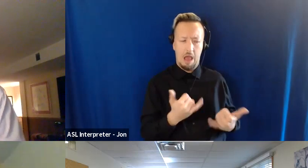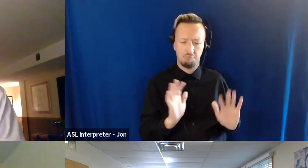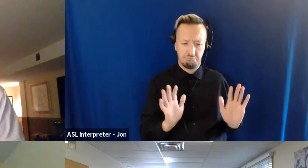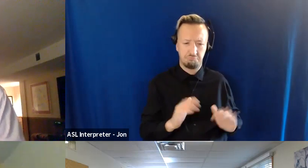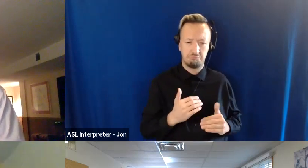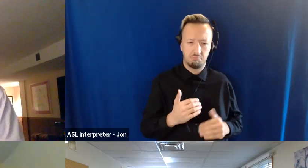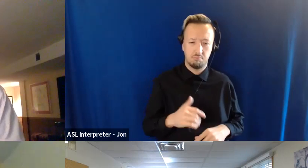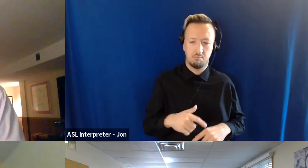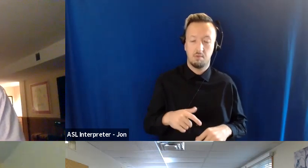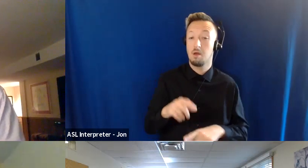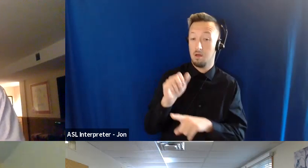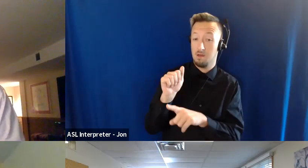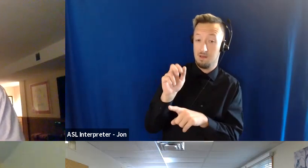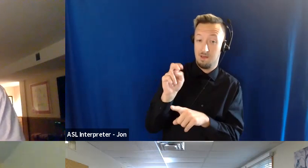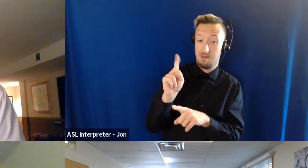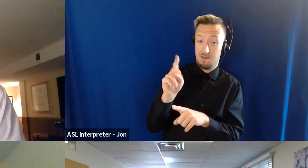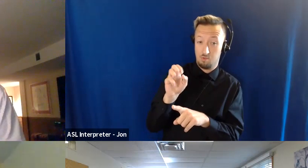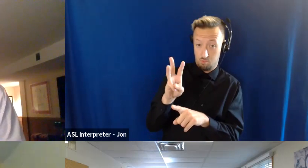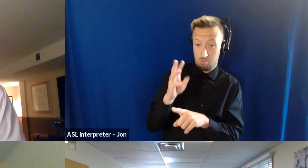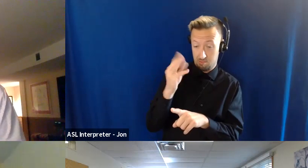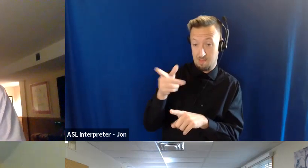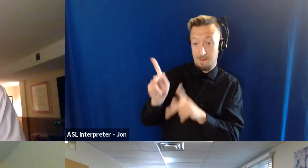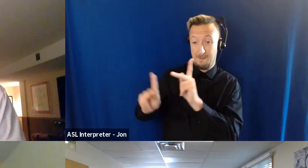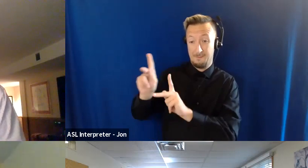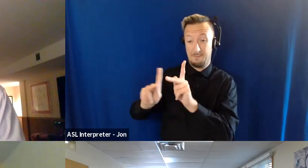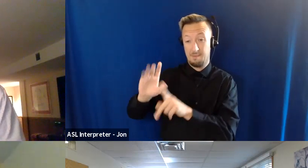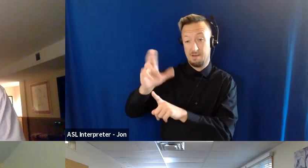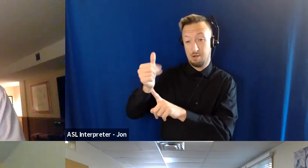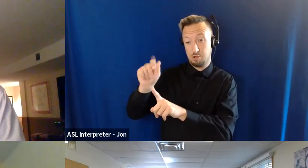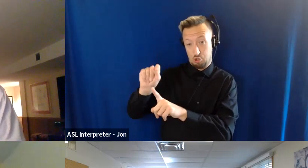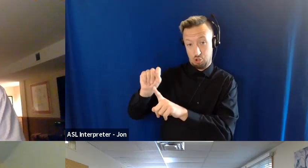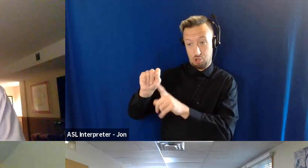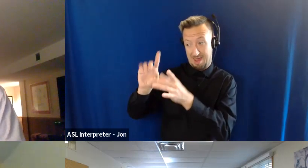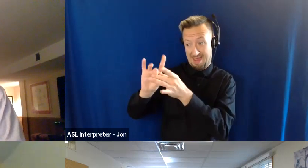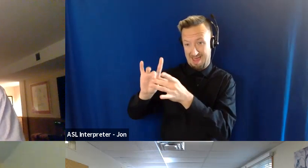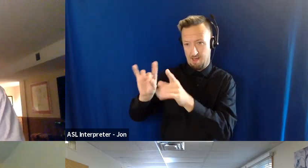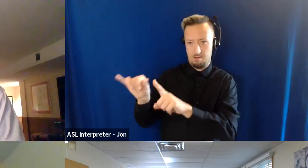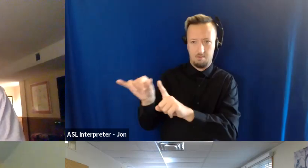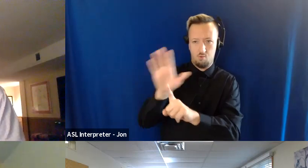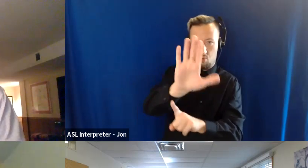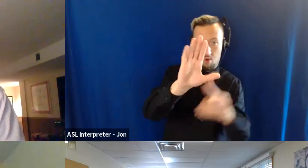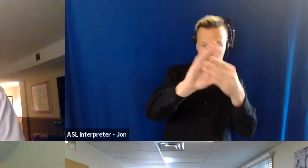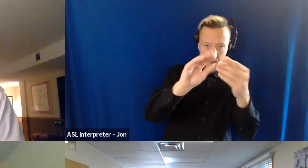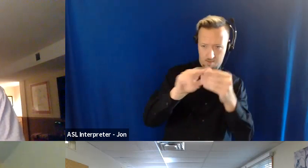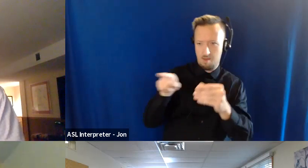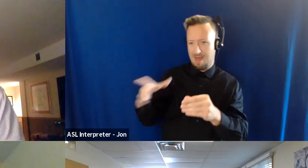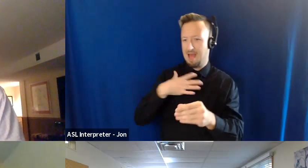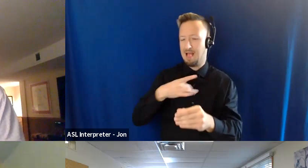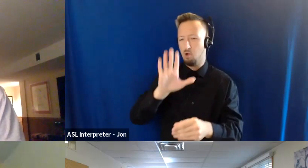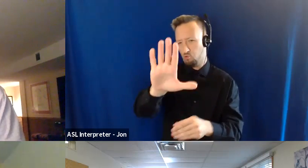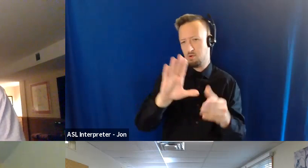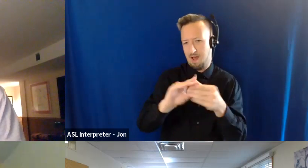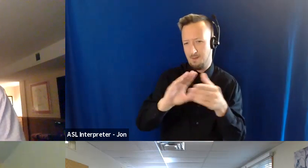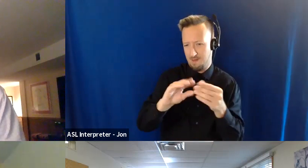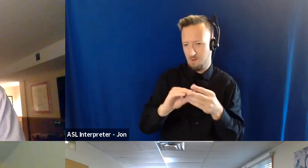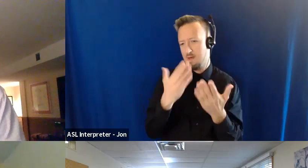So Andrew, just so you know, there are people in chat that are echoing what you say and appreciate your point of view. So thank